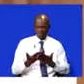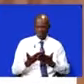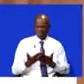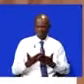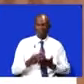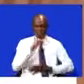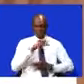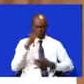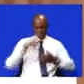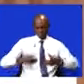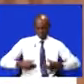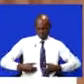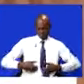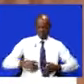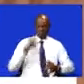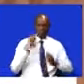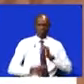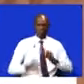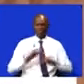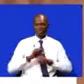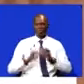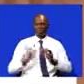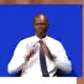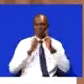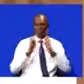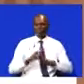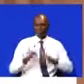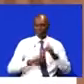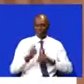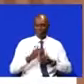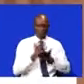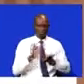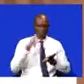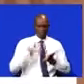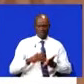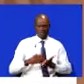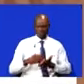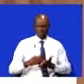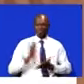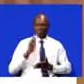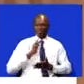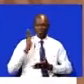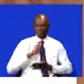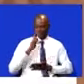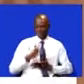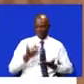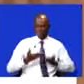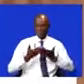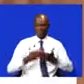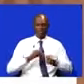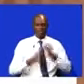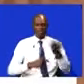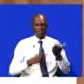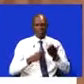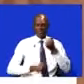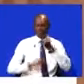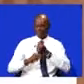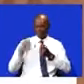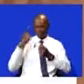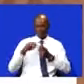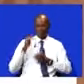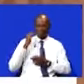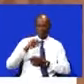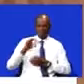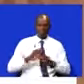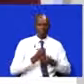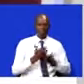young people, and lastly, the reporting, which again, we are available provide the tech or backstop for the counties